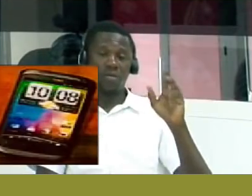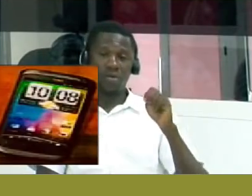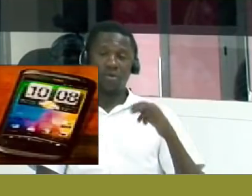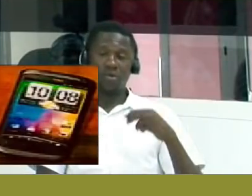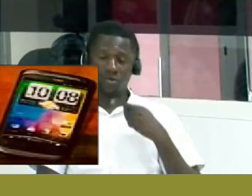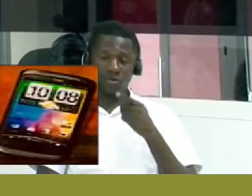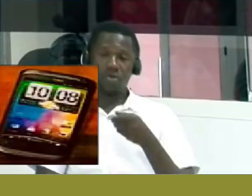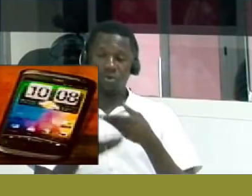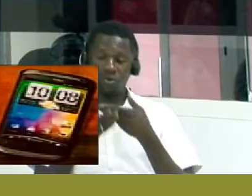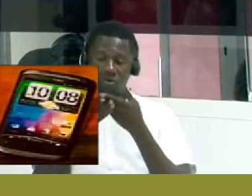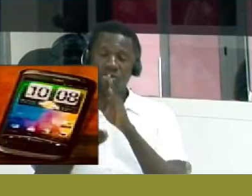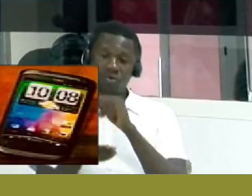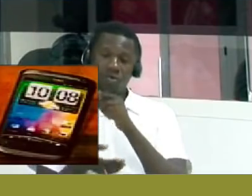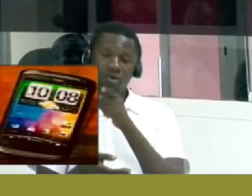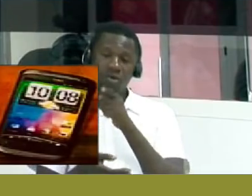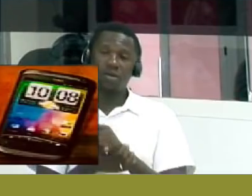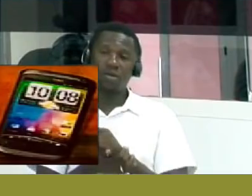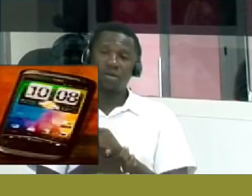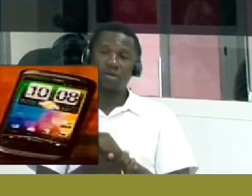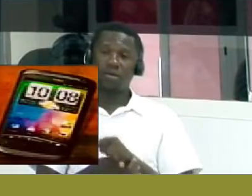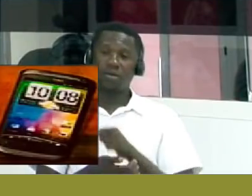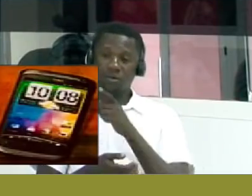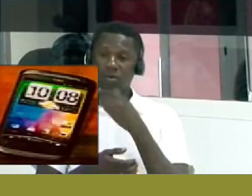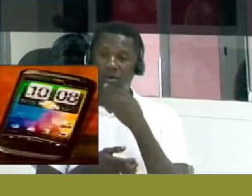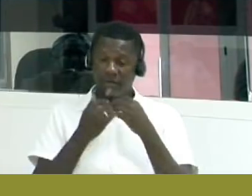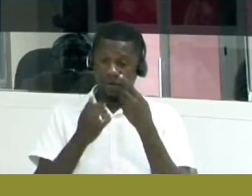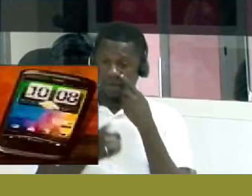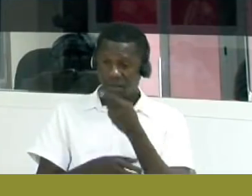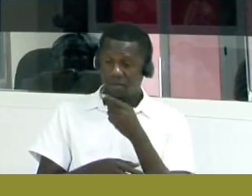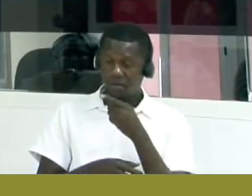Have you ever seen those instructions? No.